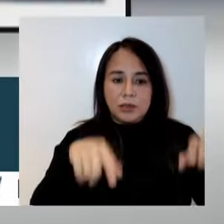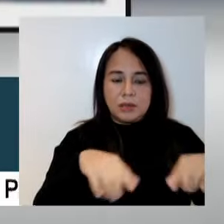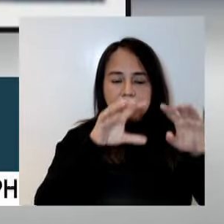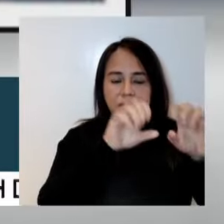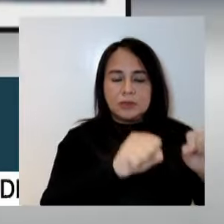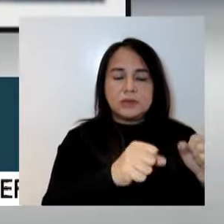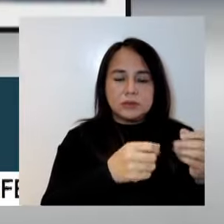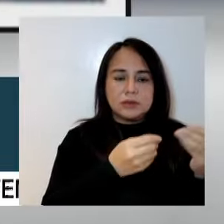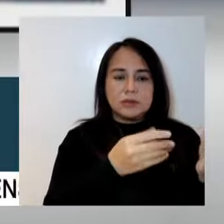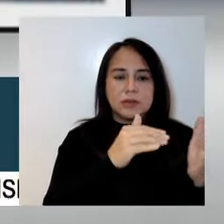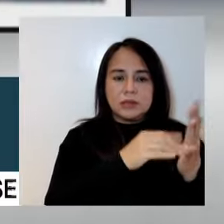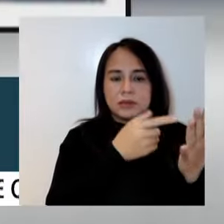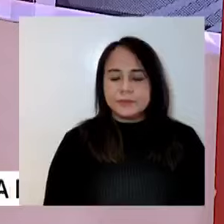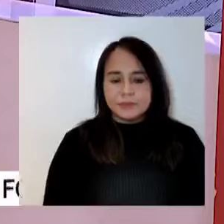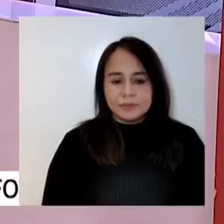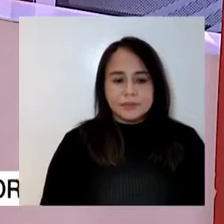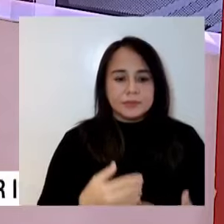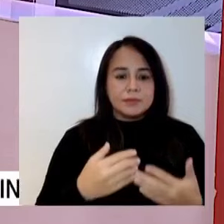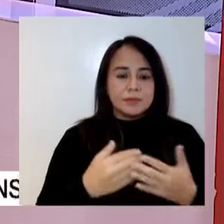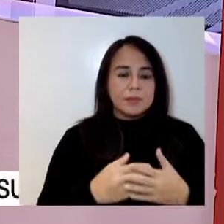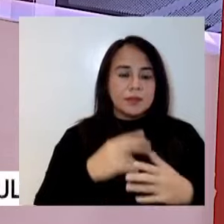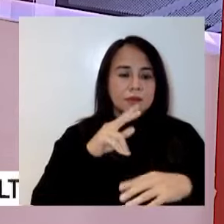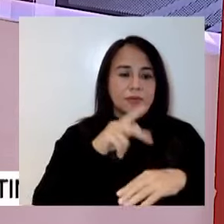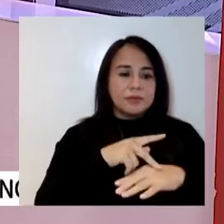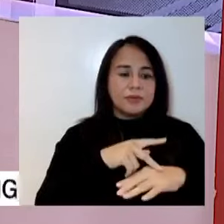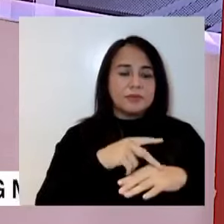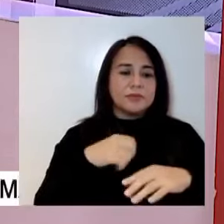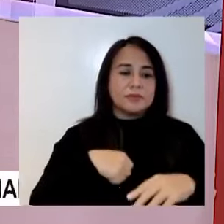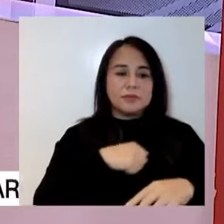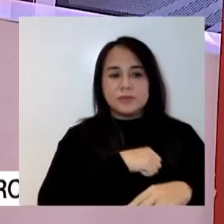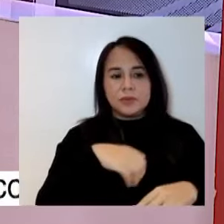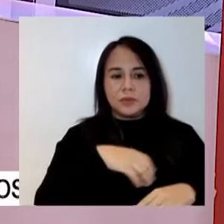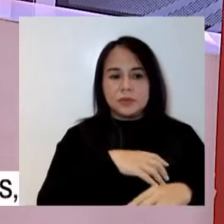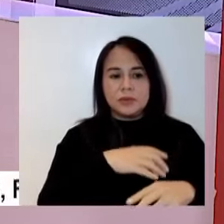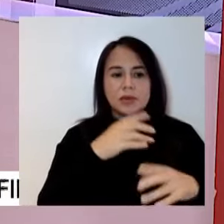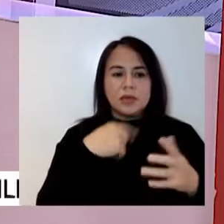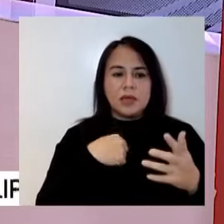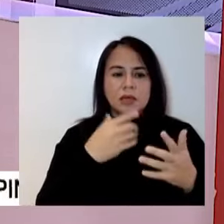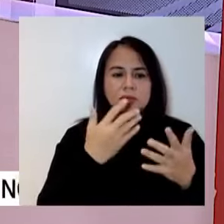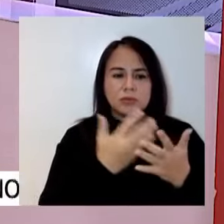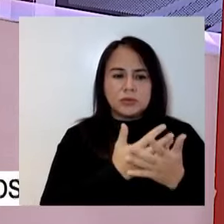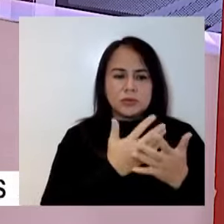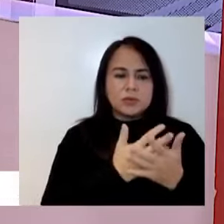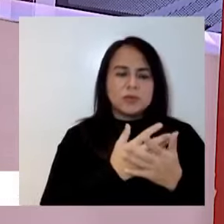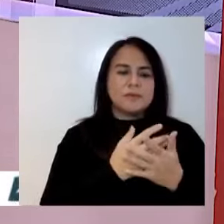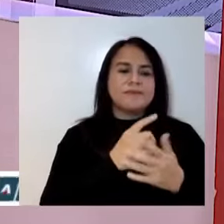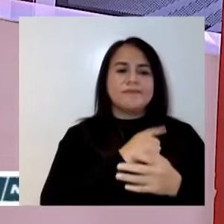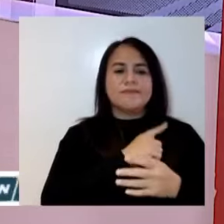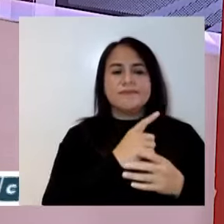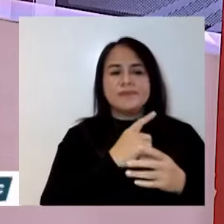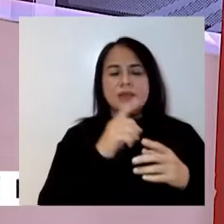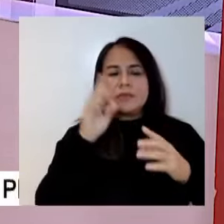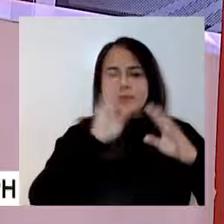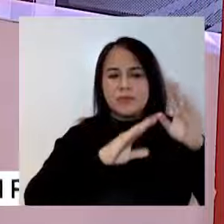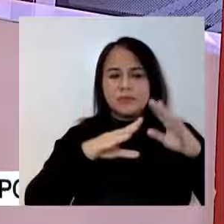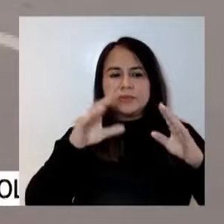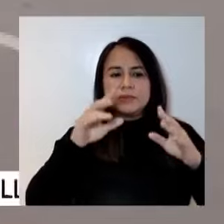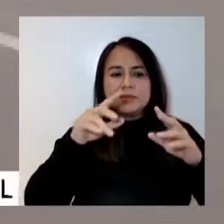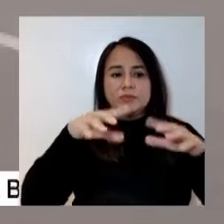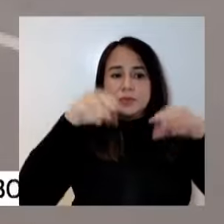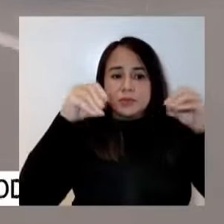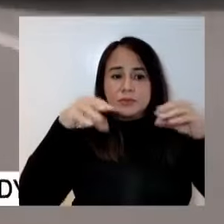right. Thanks a lot, Jeff Caparas there. Philippine lawmakers seeking a probe into another brewing power crisis. And this time it's in Palawan.